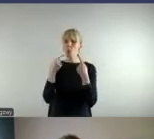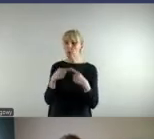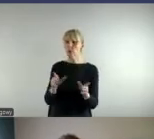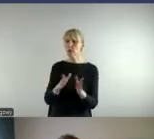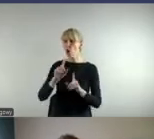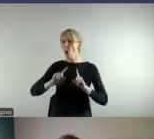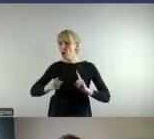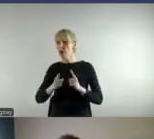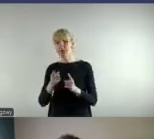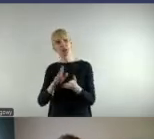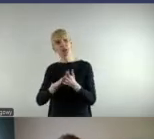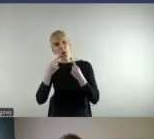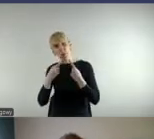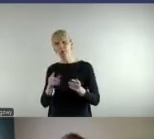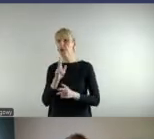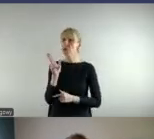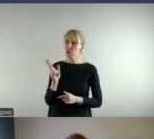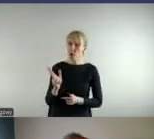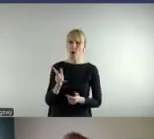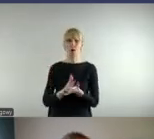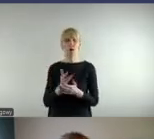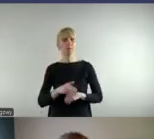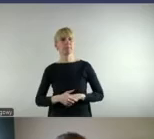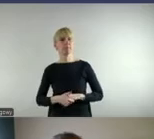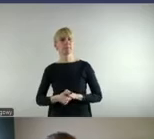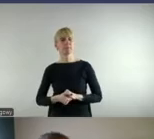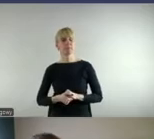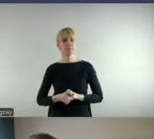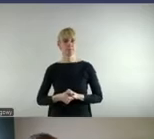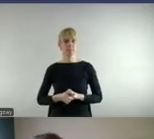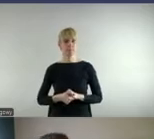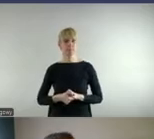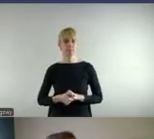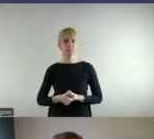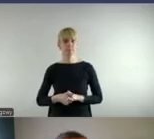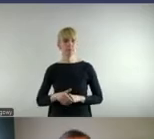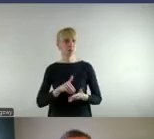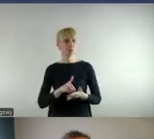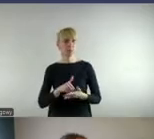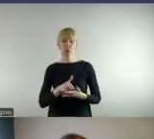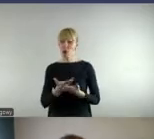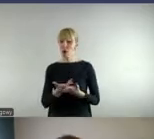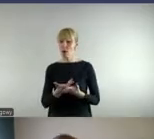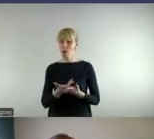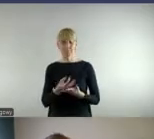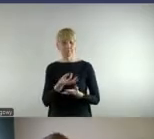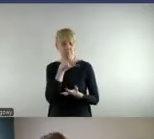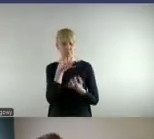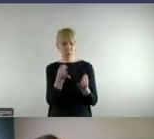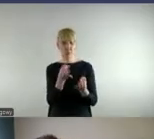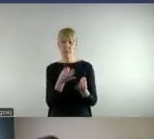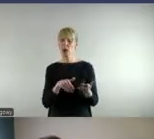municipality crisis management team, and Ringerike have also a similar organization, and they have the same responsibilities, of